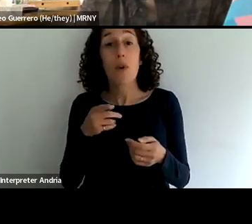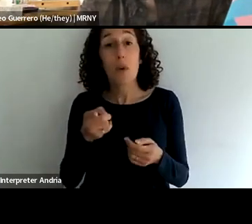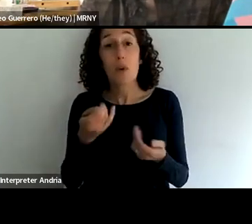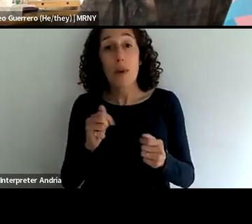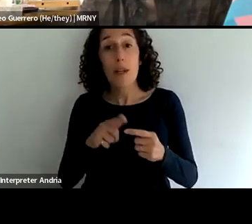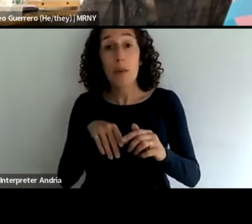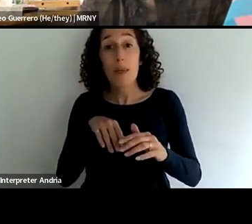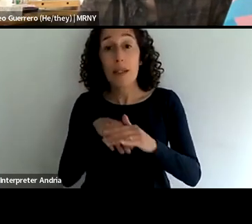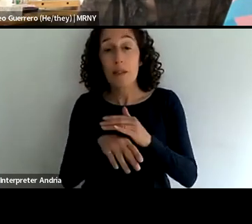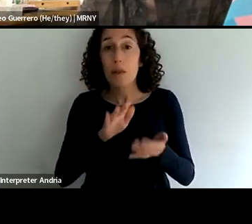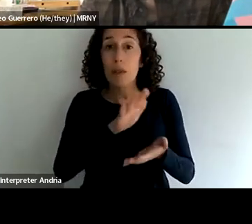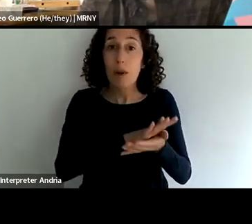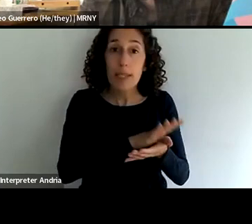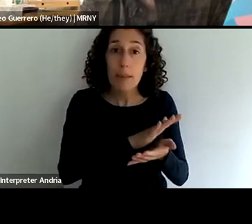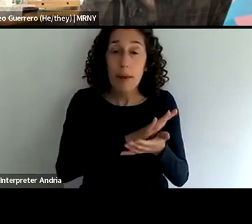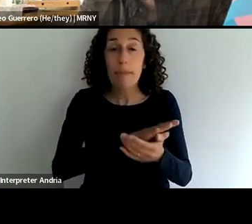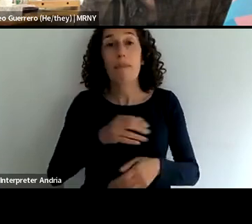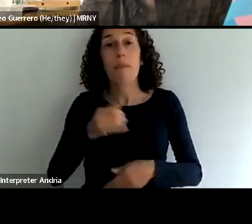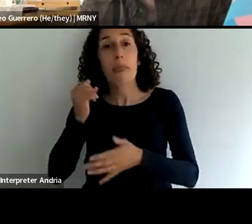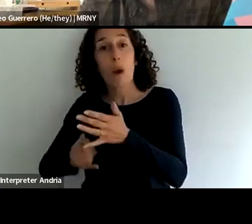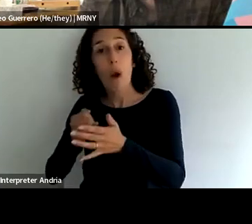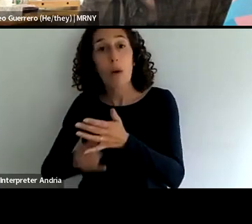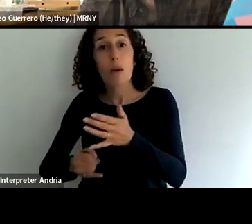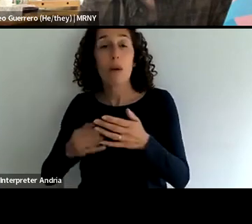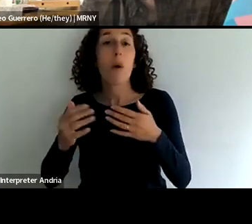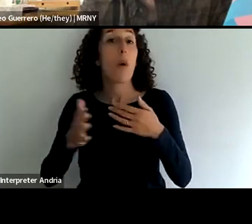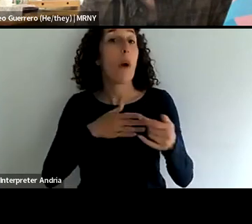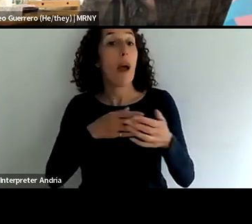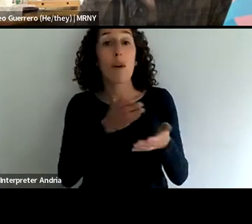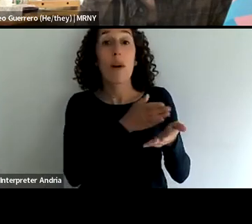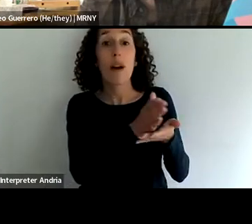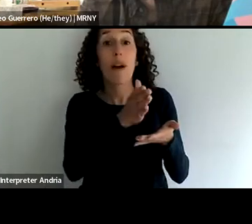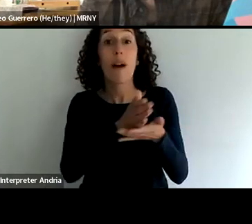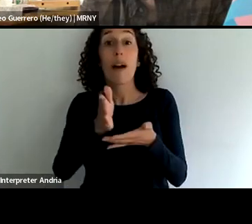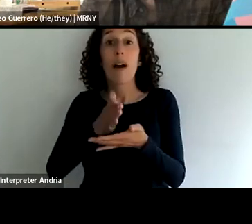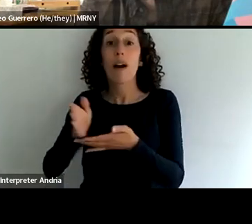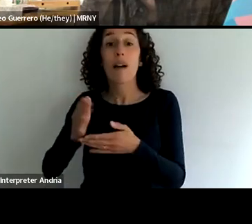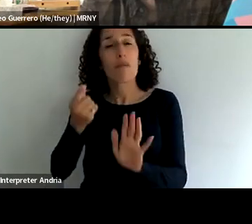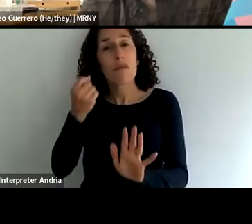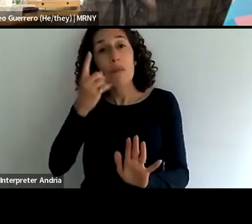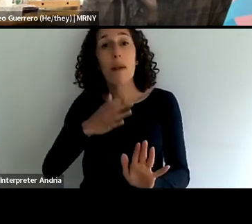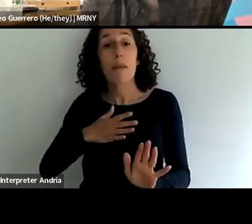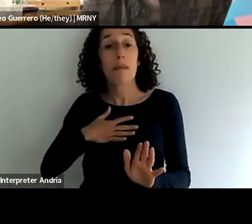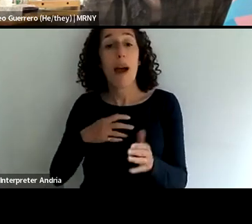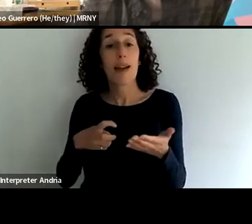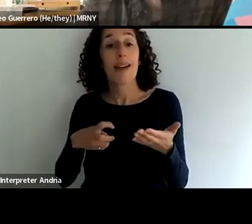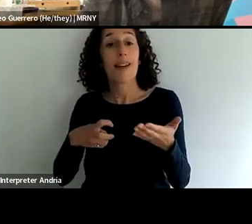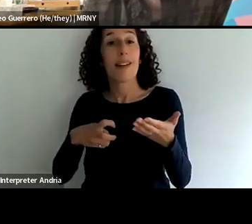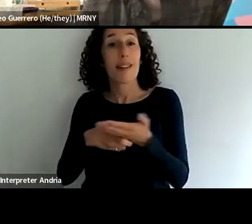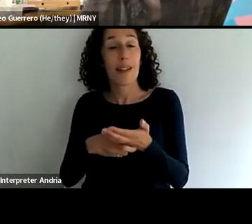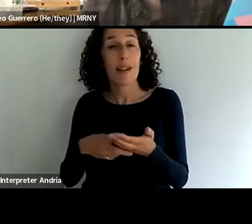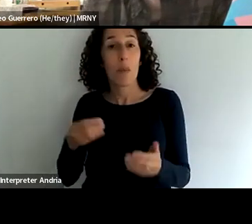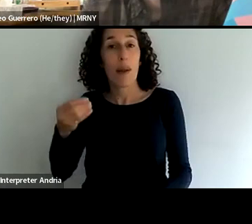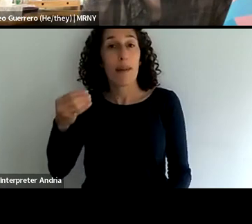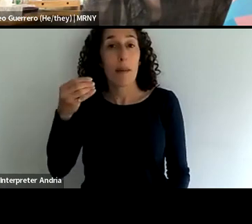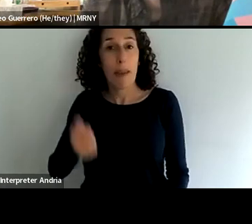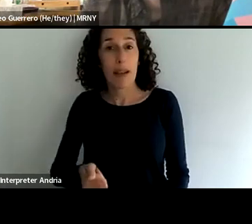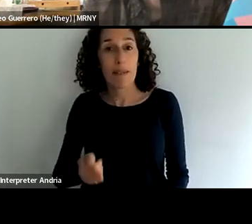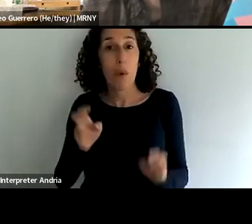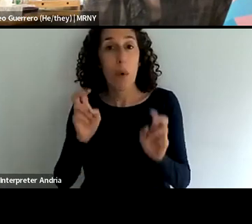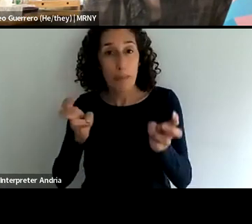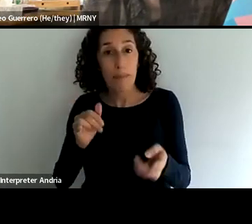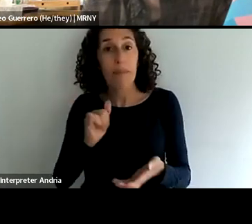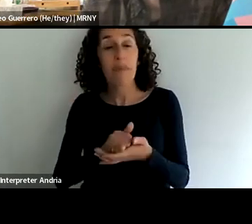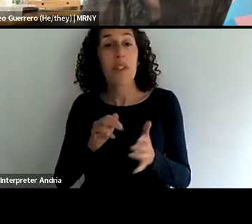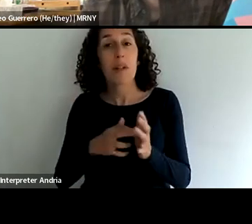is, obviously I think about this a lot for myself. My ticket was paid for. It was paid for by all of those